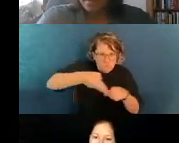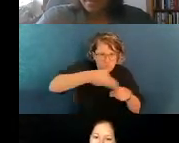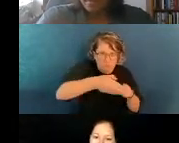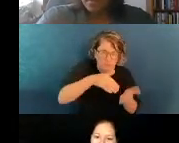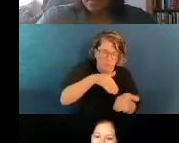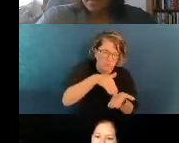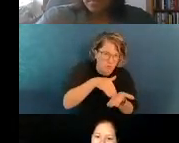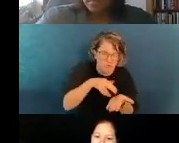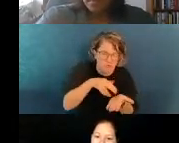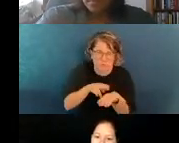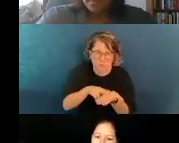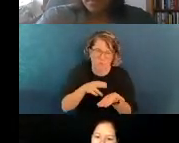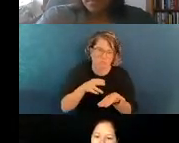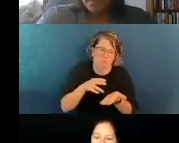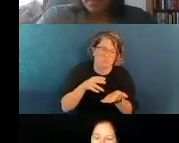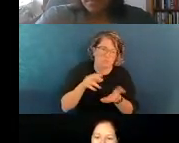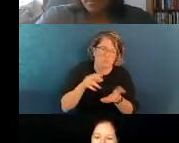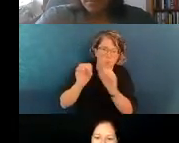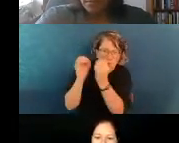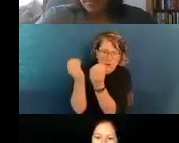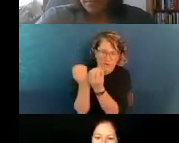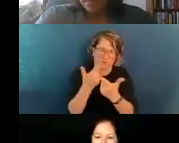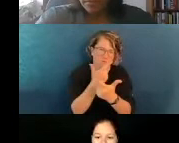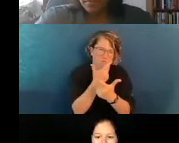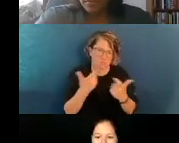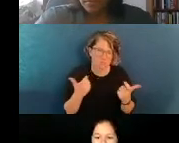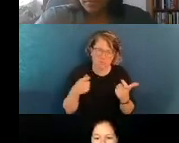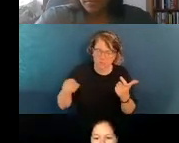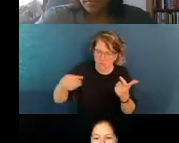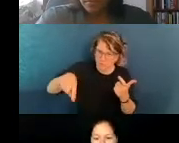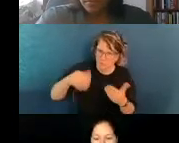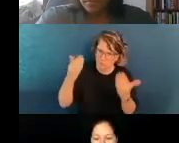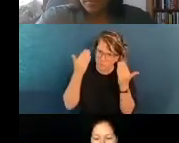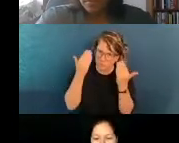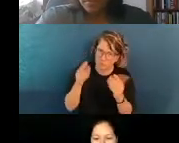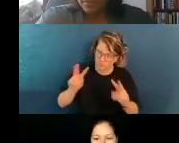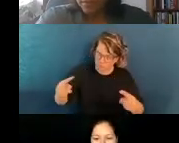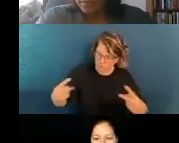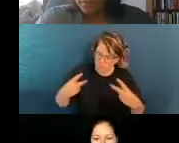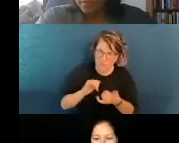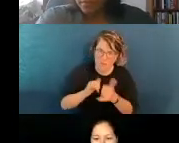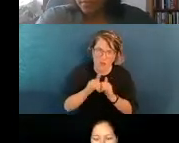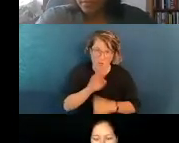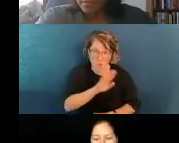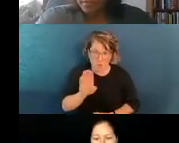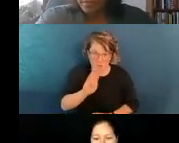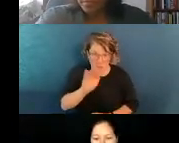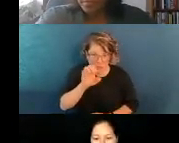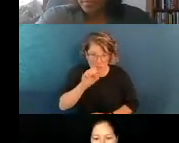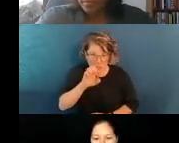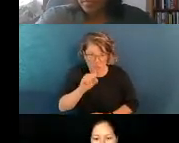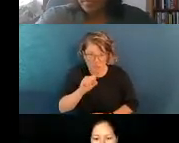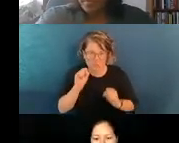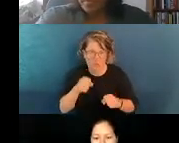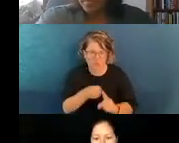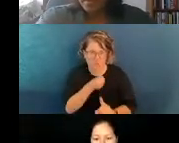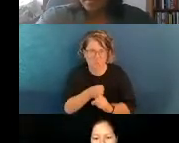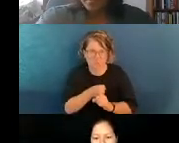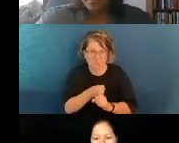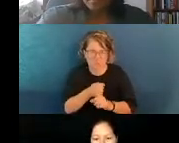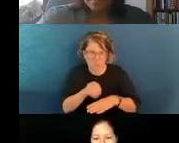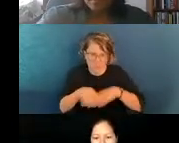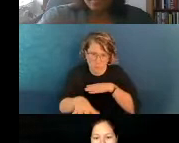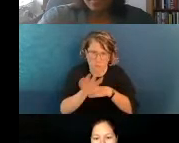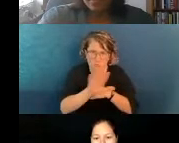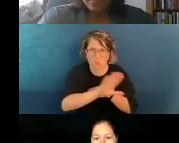look at themselves as well. We're looking at how our own biases can influence our practice and our being in the world. So